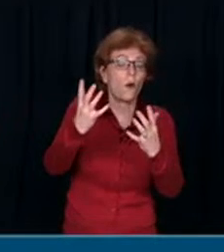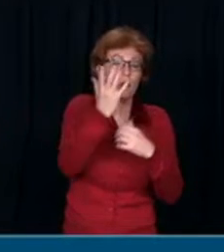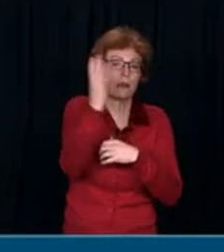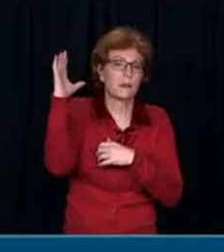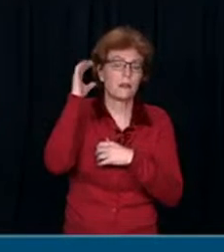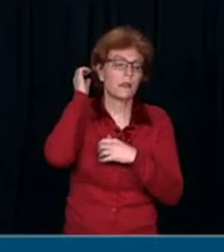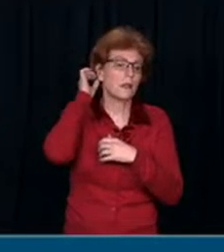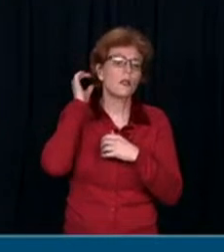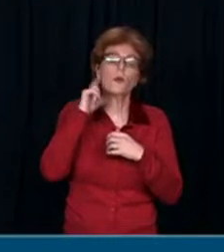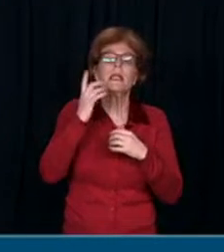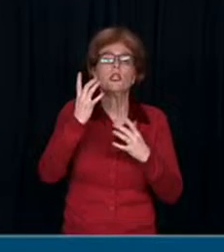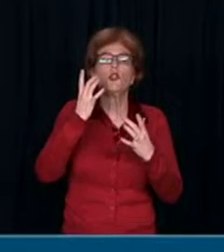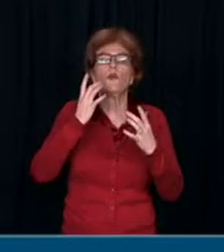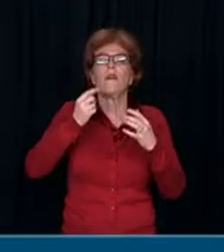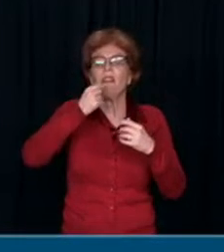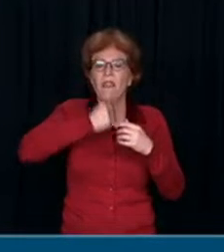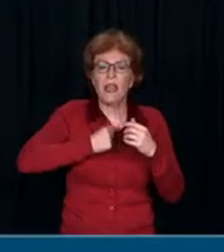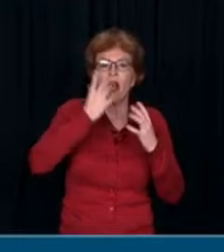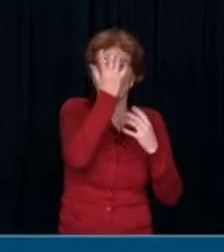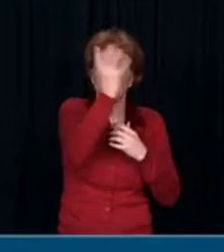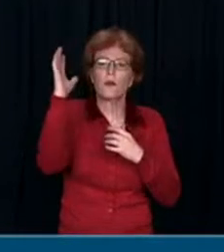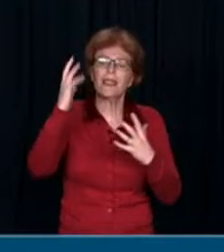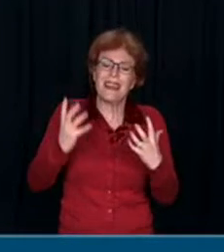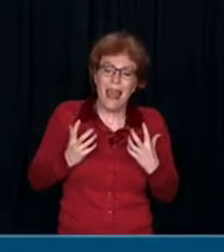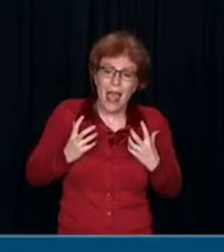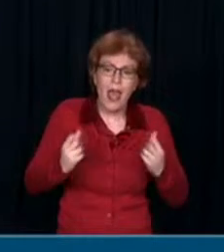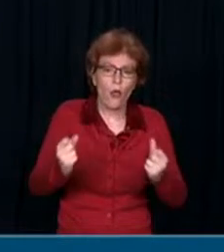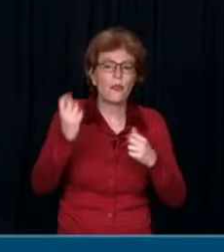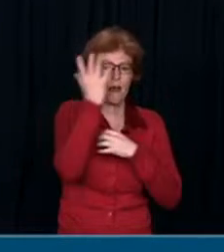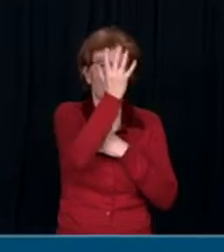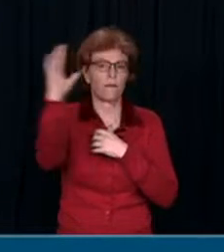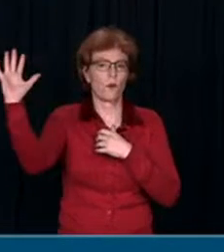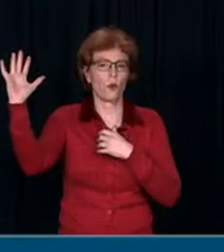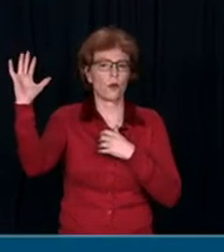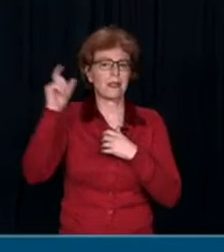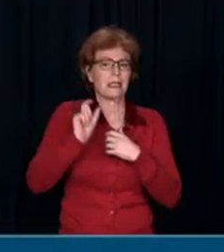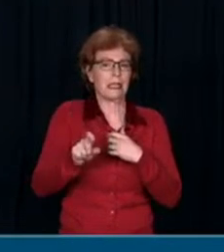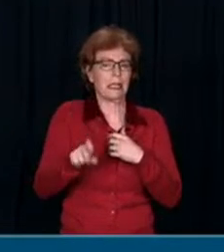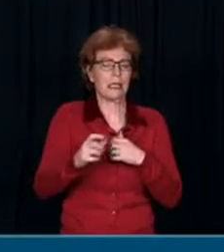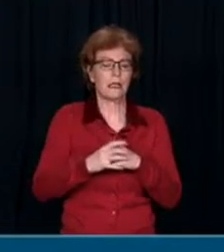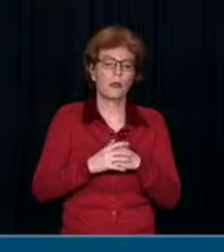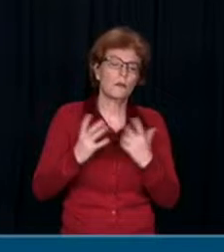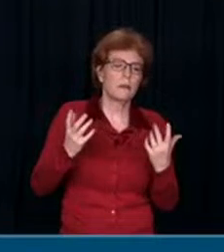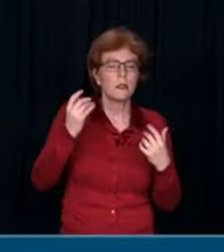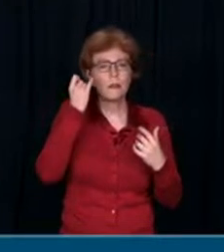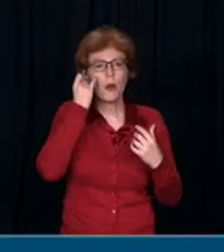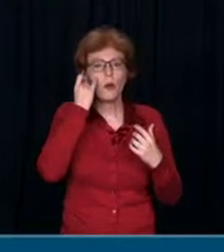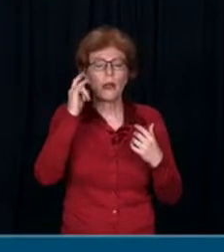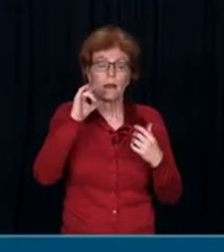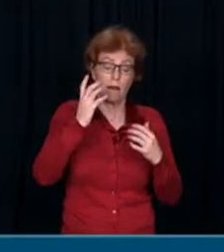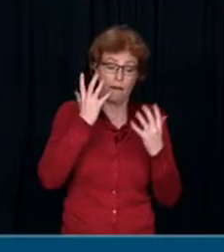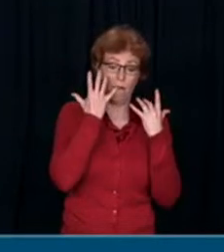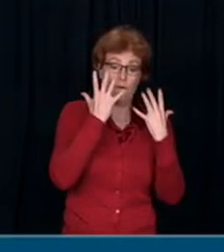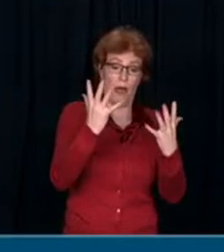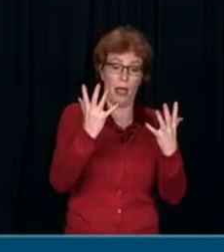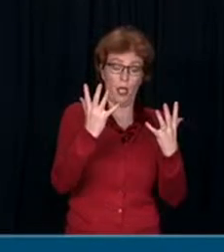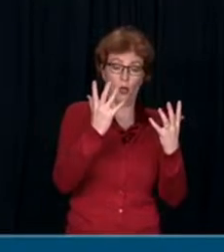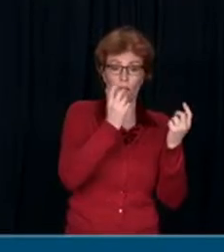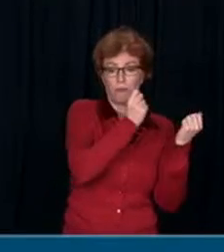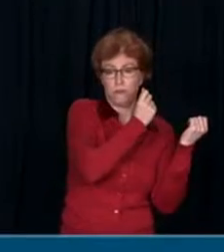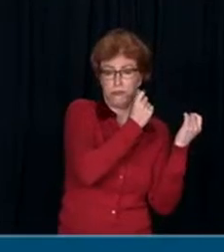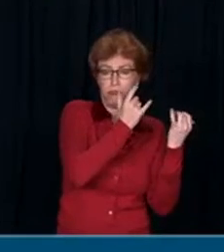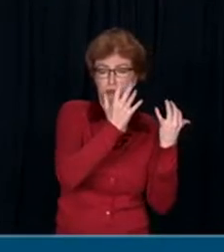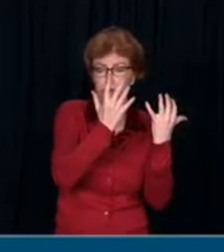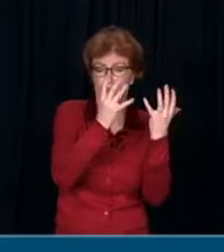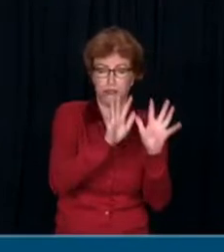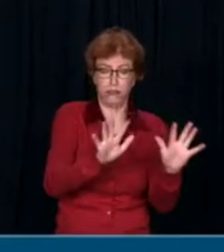need to thin out the forest. We need to have healthy forests. And after, let's say, a fire goes through a